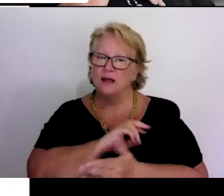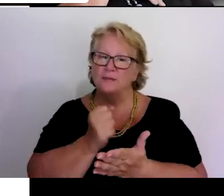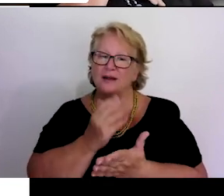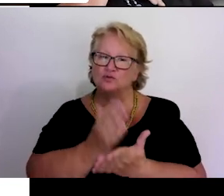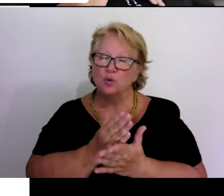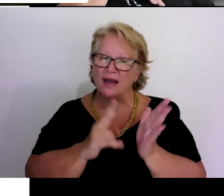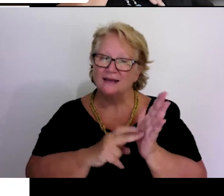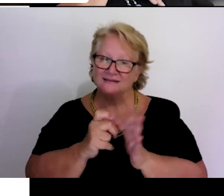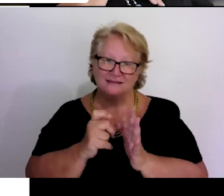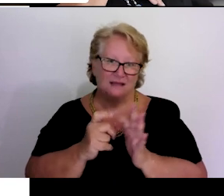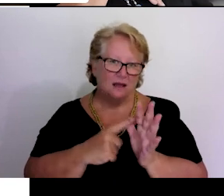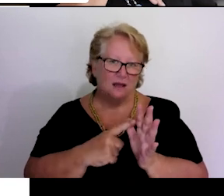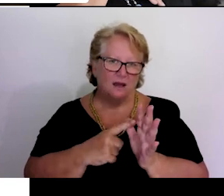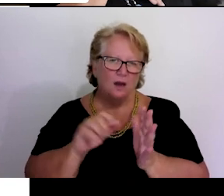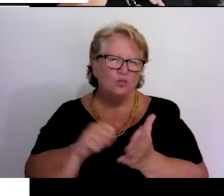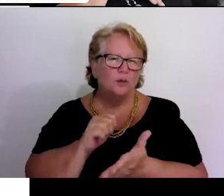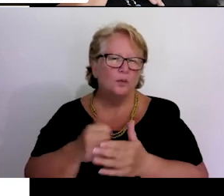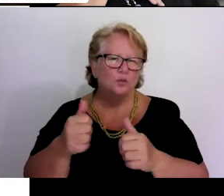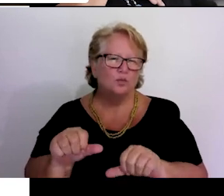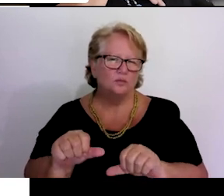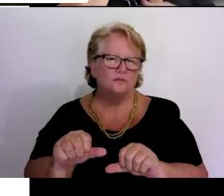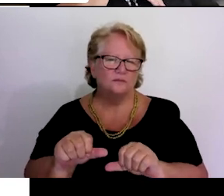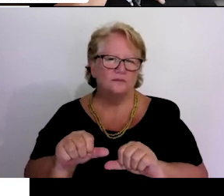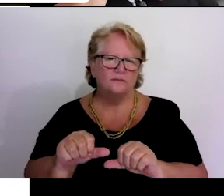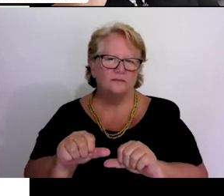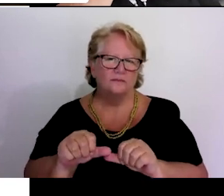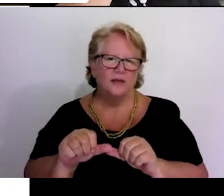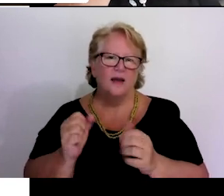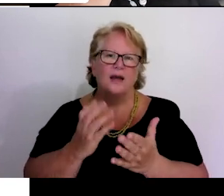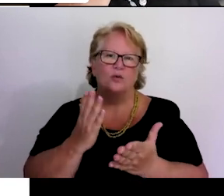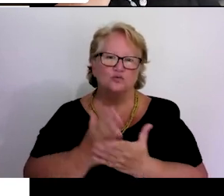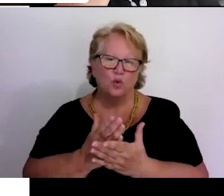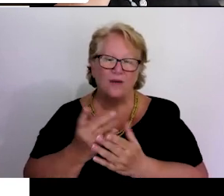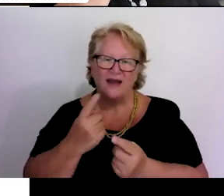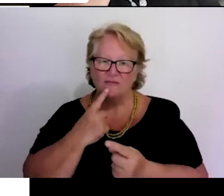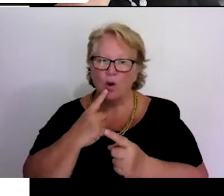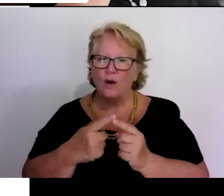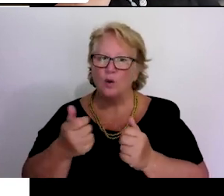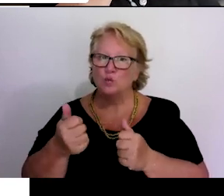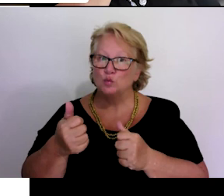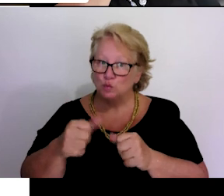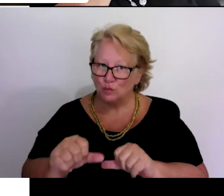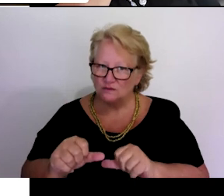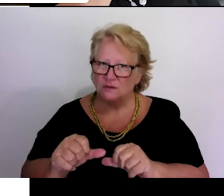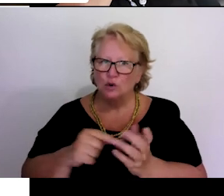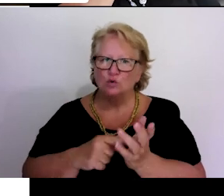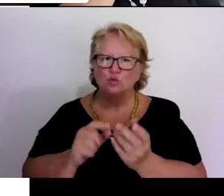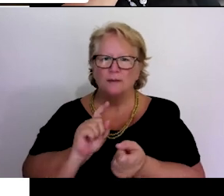the NDDA is used appropriately. So that means putting into place things that make sure the data is only used for purposes that meet